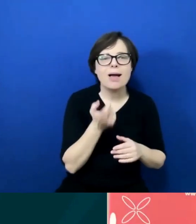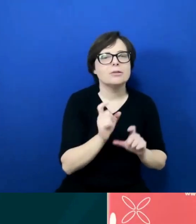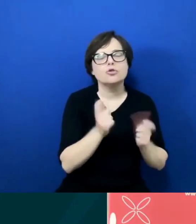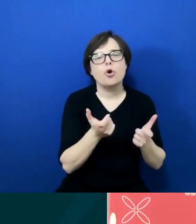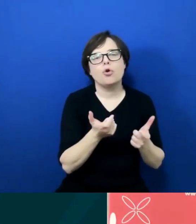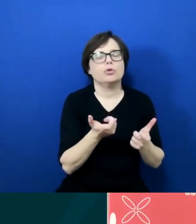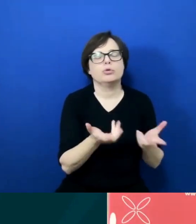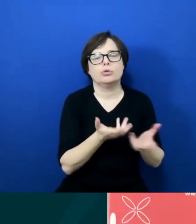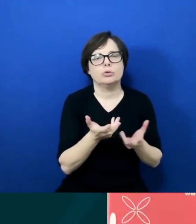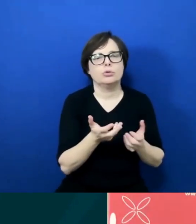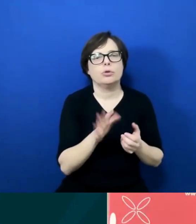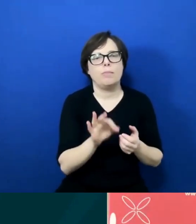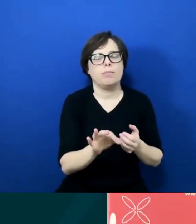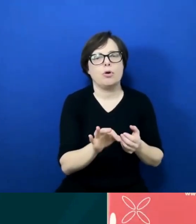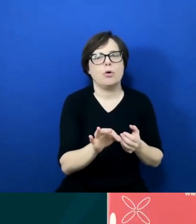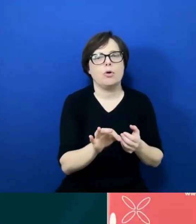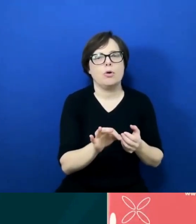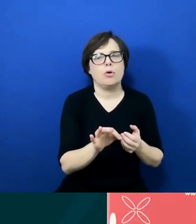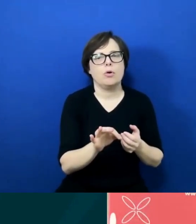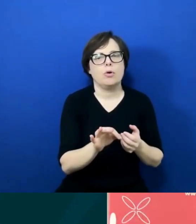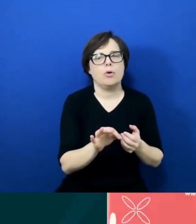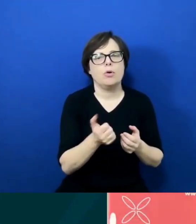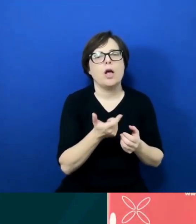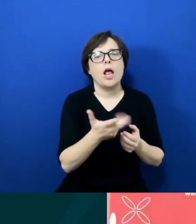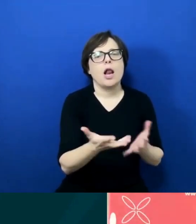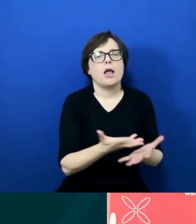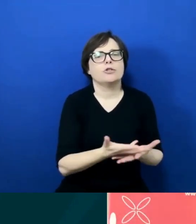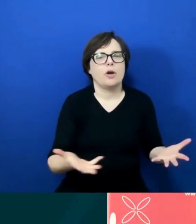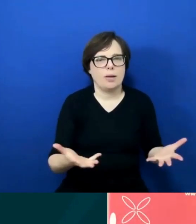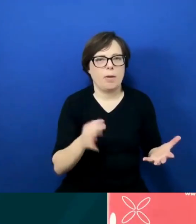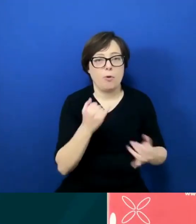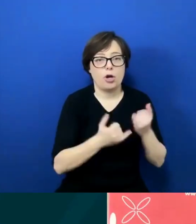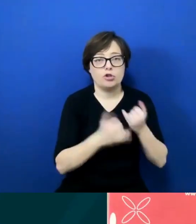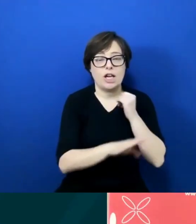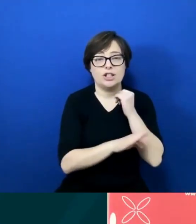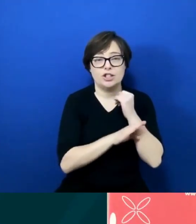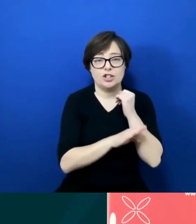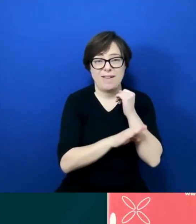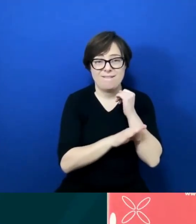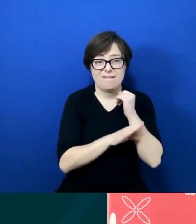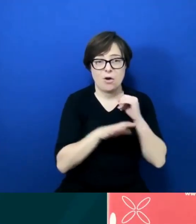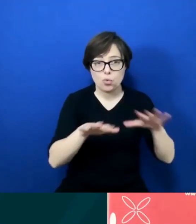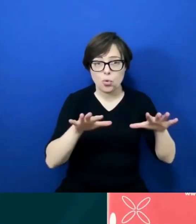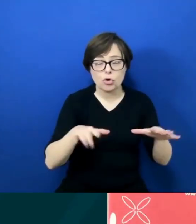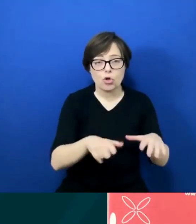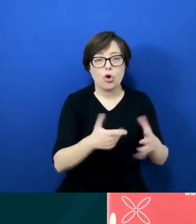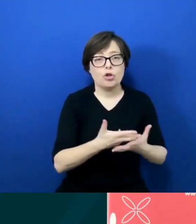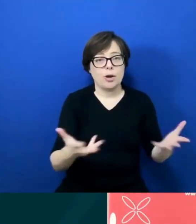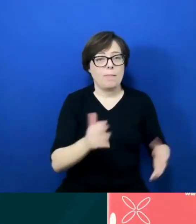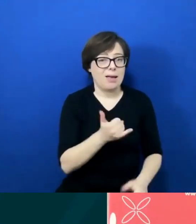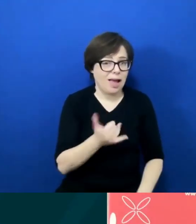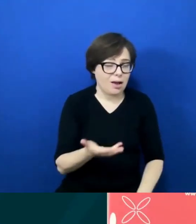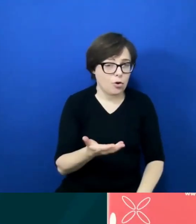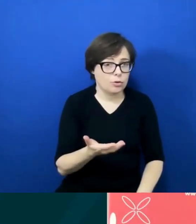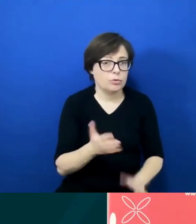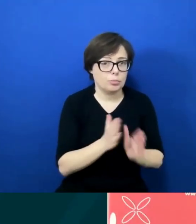have more trees, it's probably connected with the soil. Can you give a short answer? And after that,